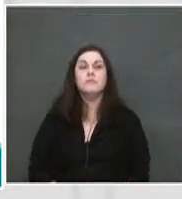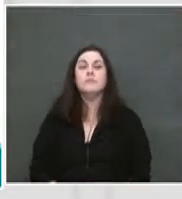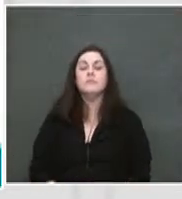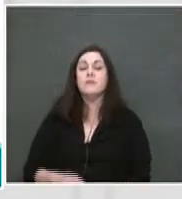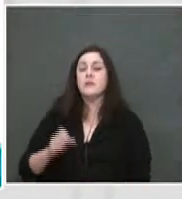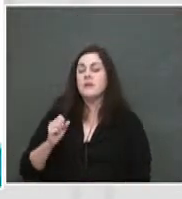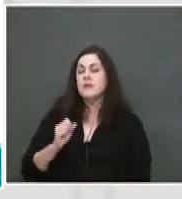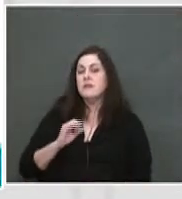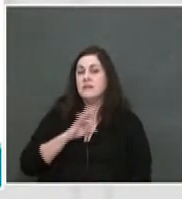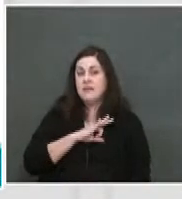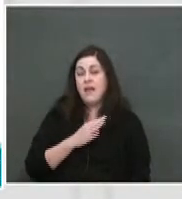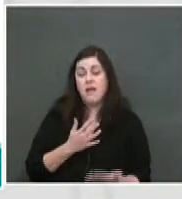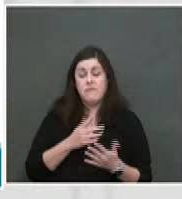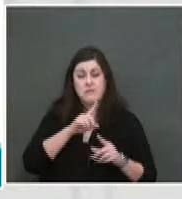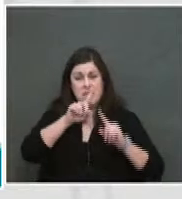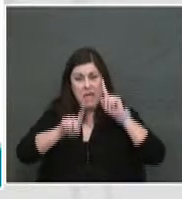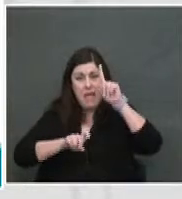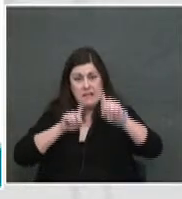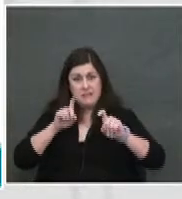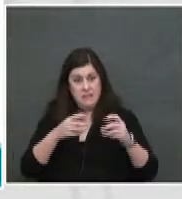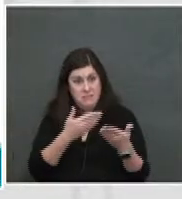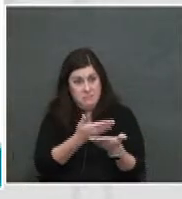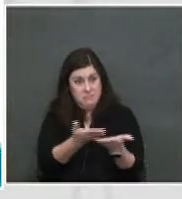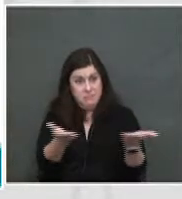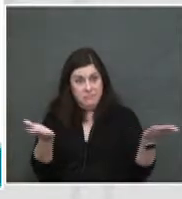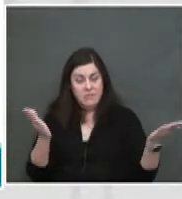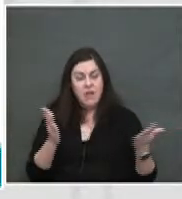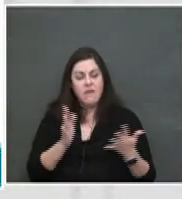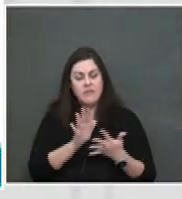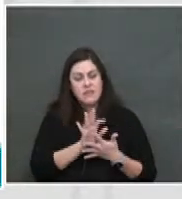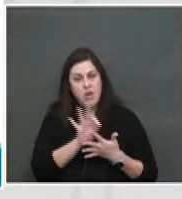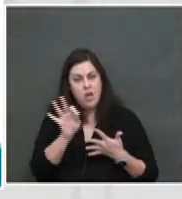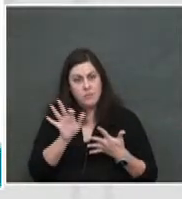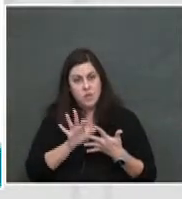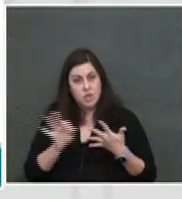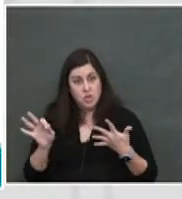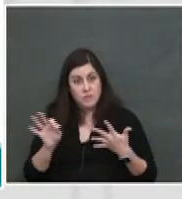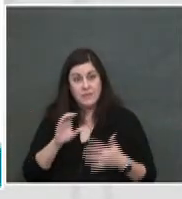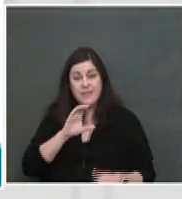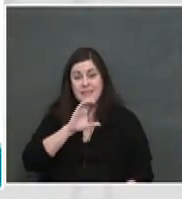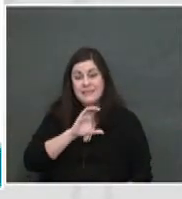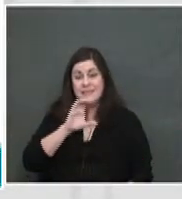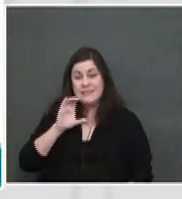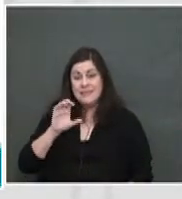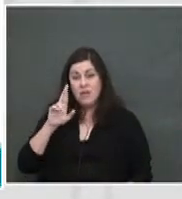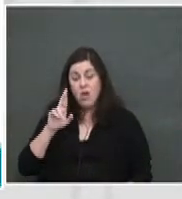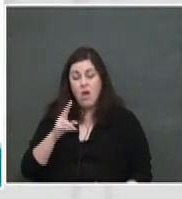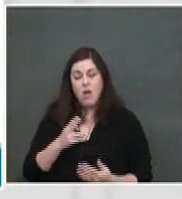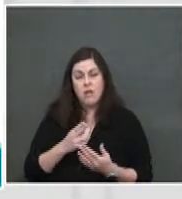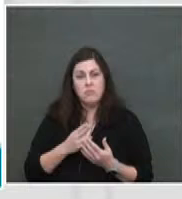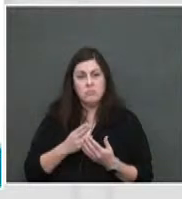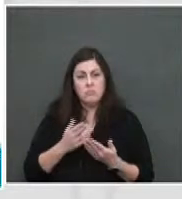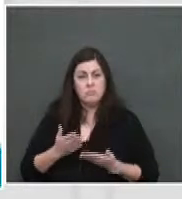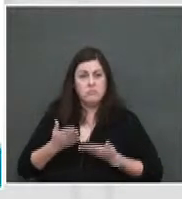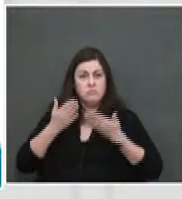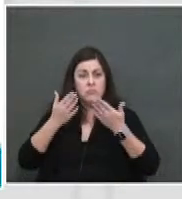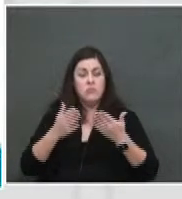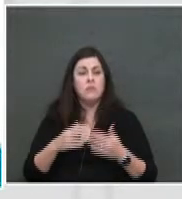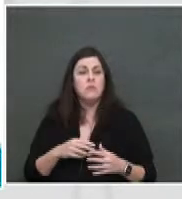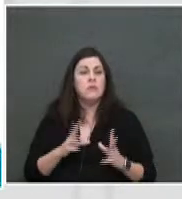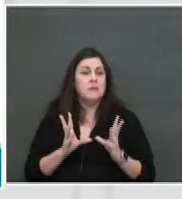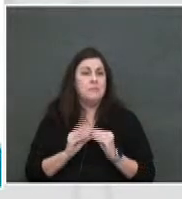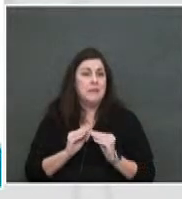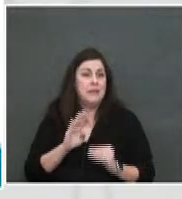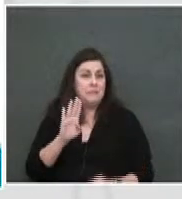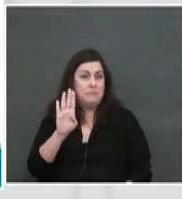Staff is requesting input from the committee on options presented today and to move the CCRs to a B session. This slide shows the